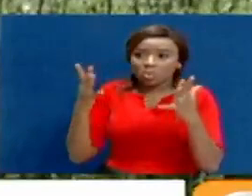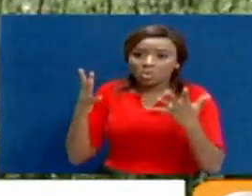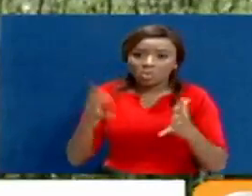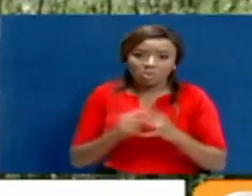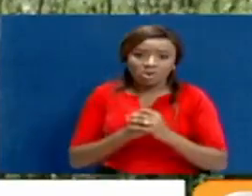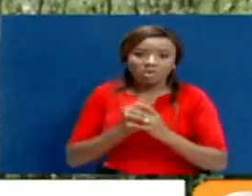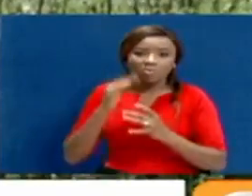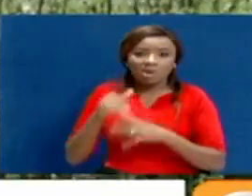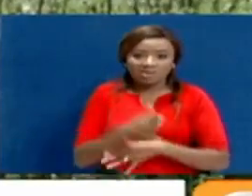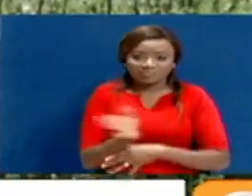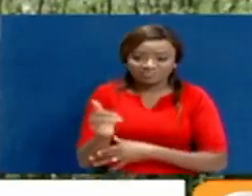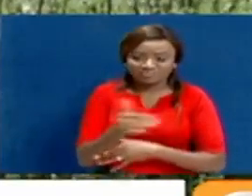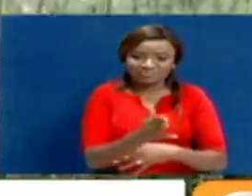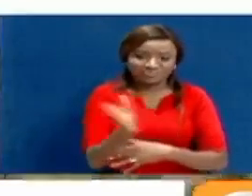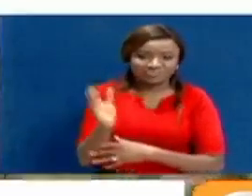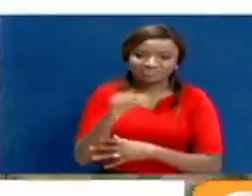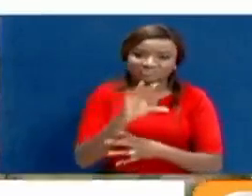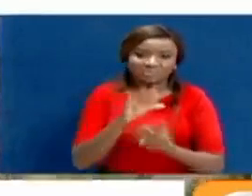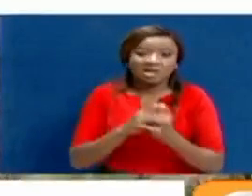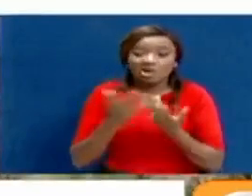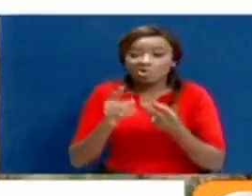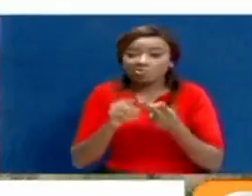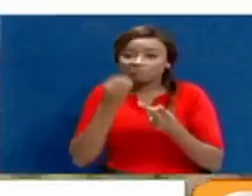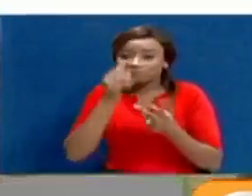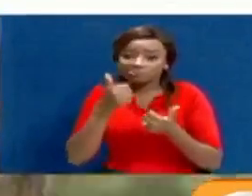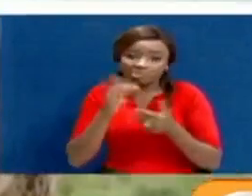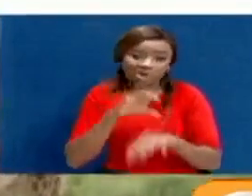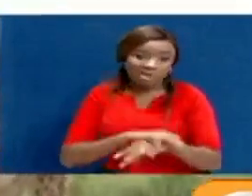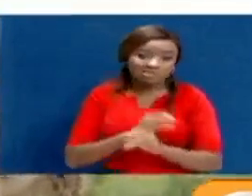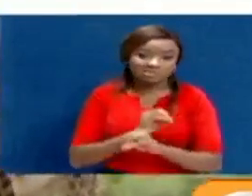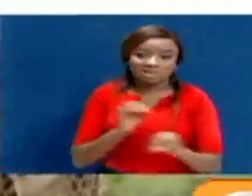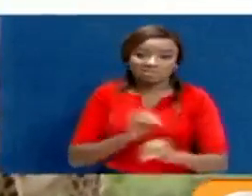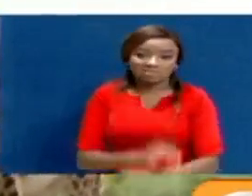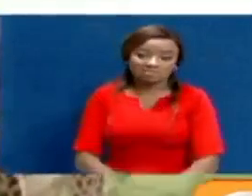python predation, nutritional deficiencies, and other natural causes.